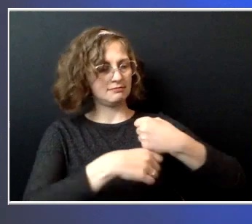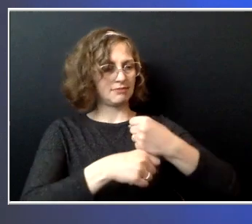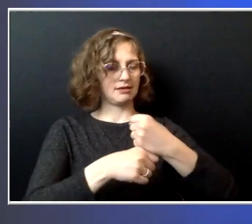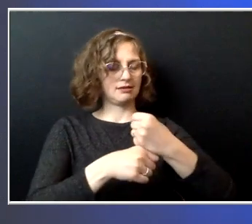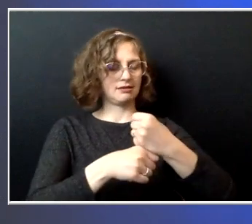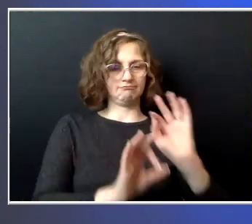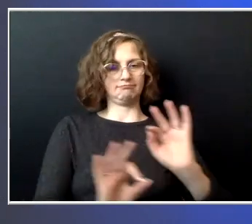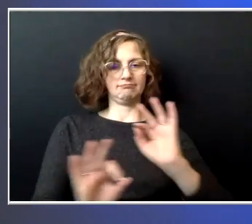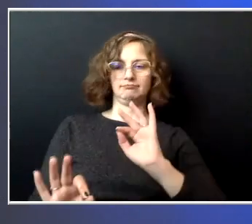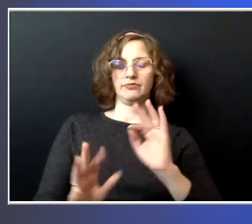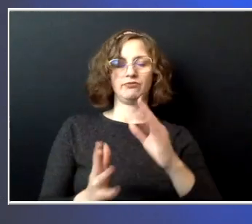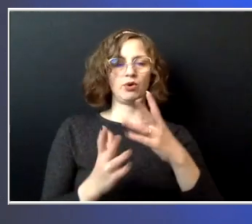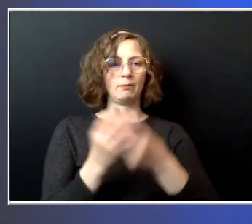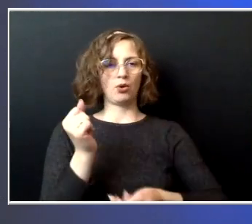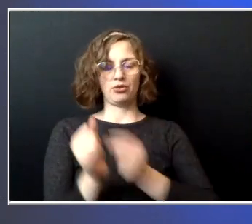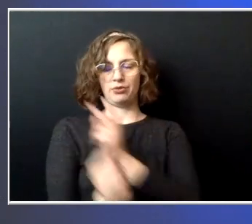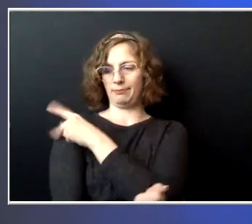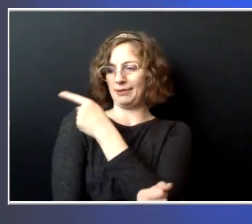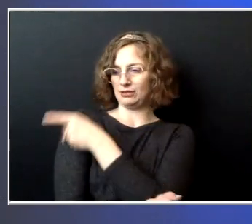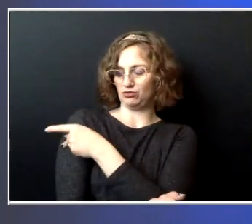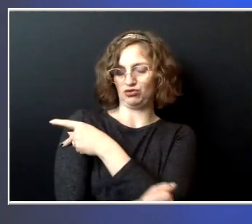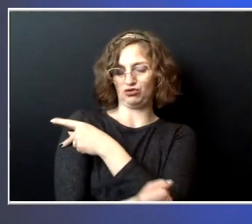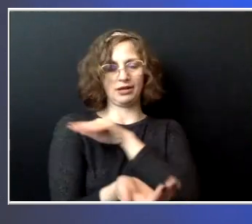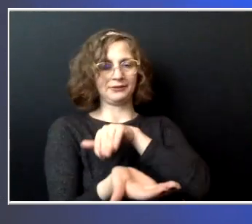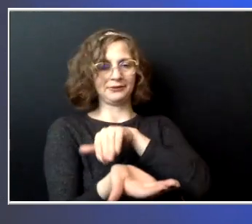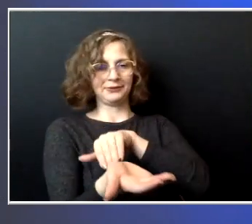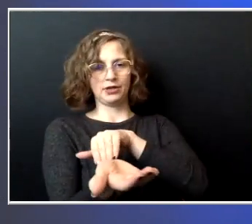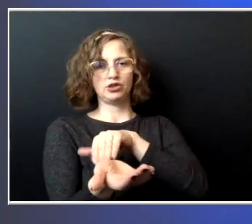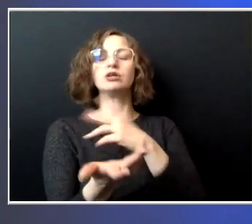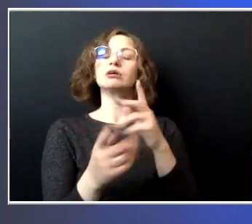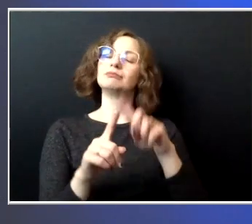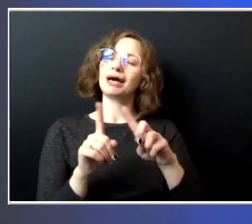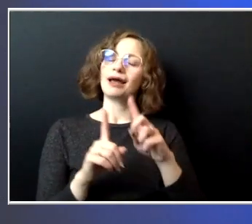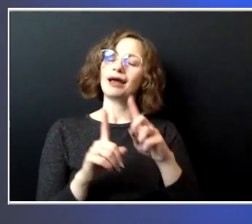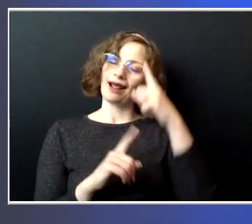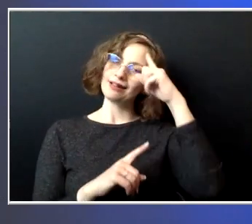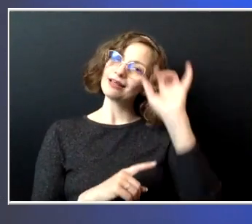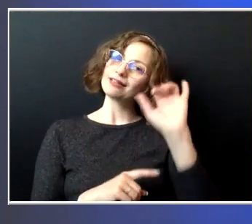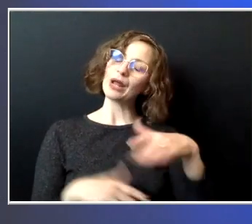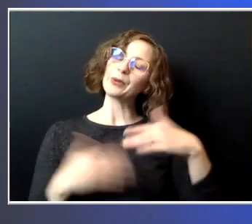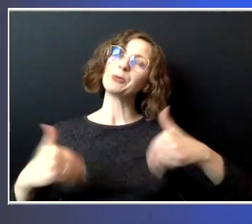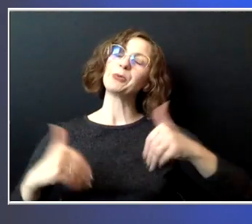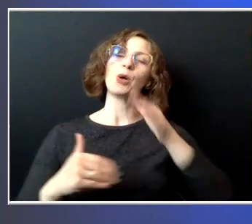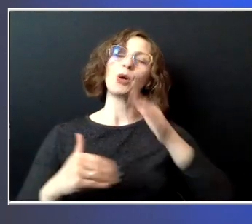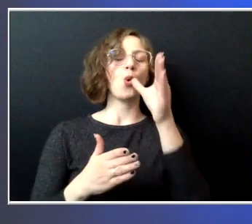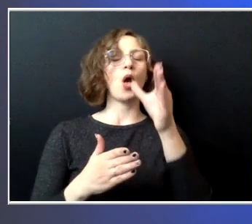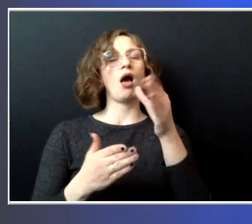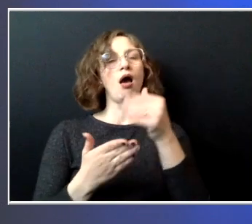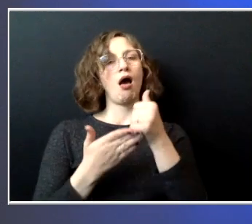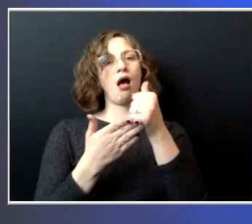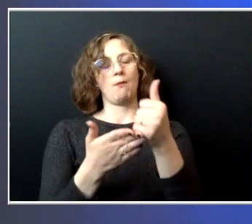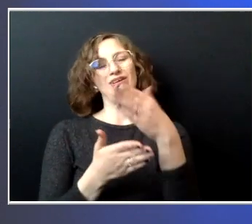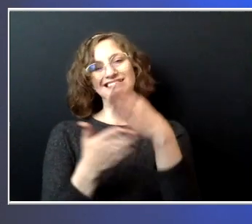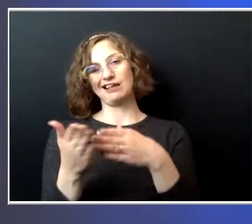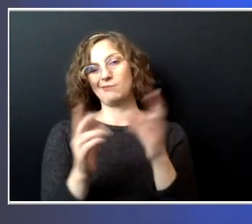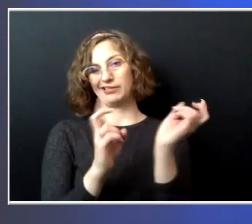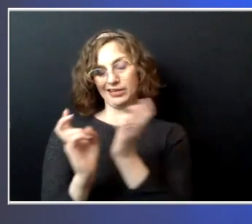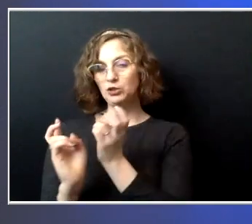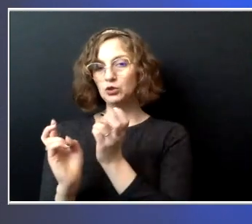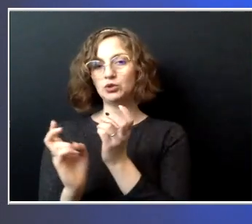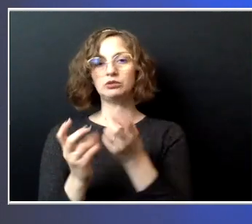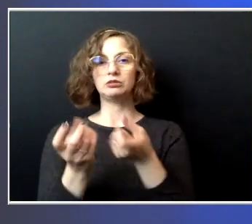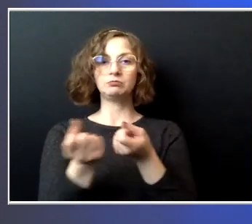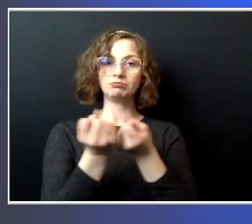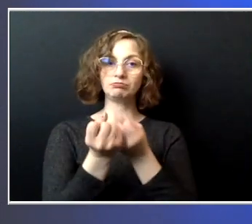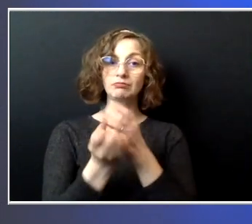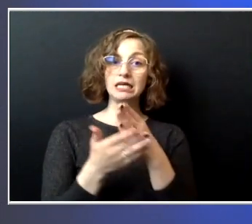via telemedicine. But I certainly do think that that will be a long way to solving some of the issues, to support some of the providers still out there